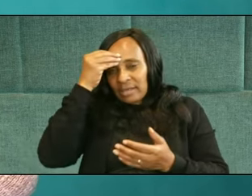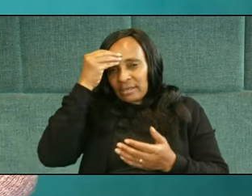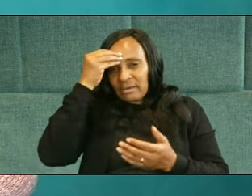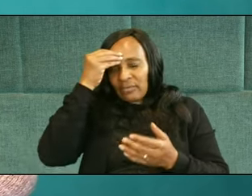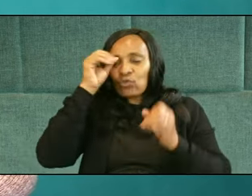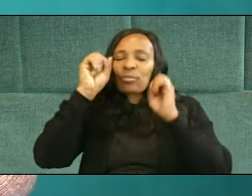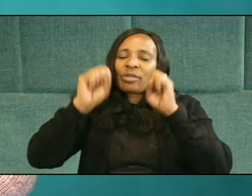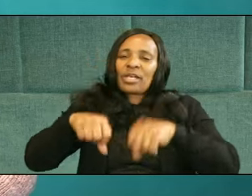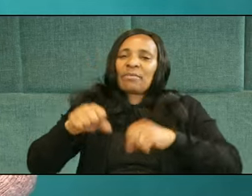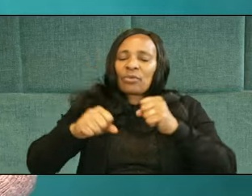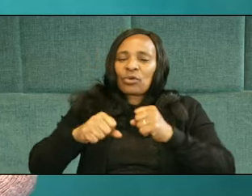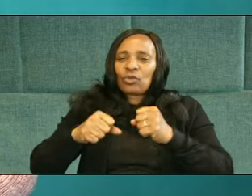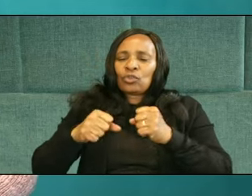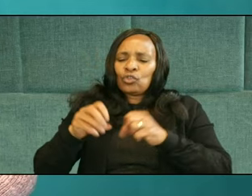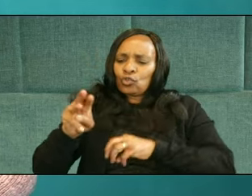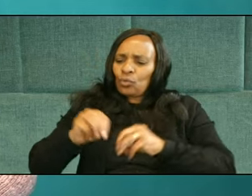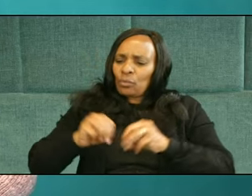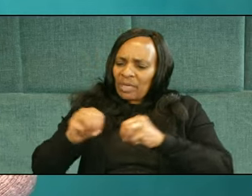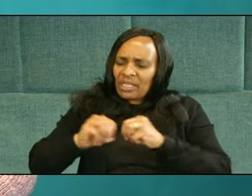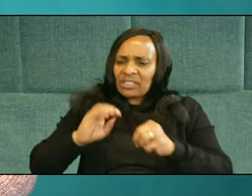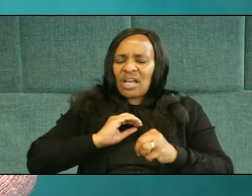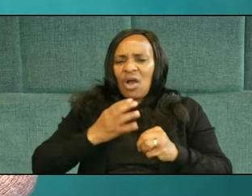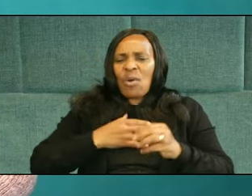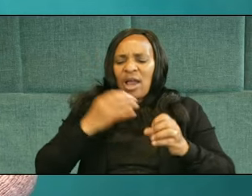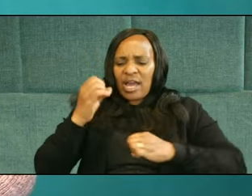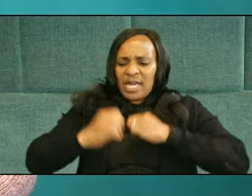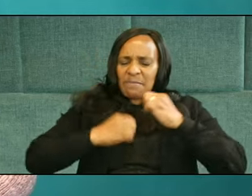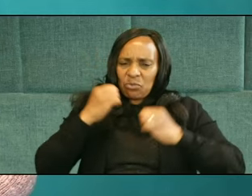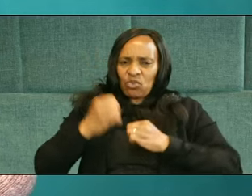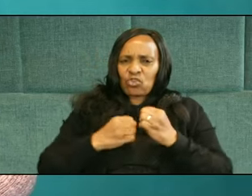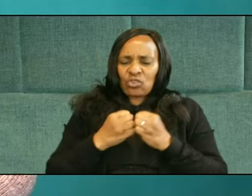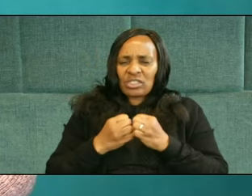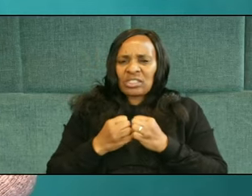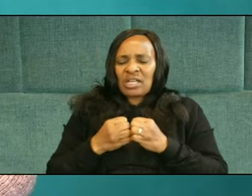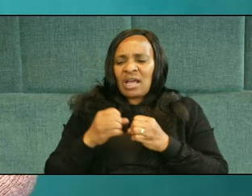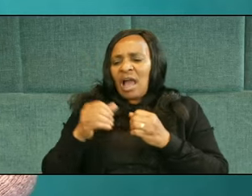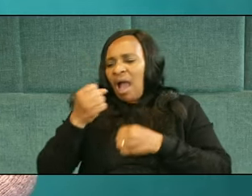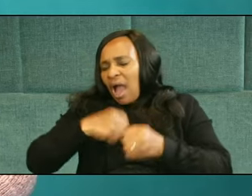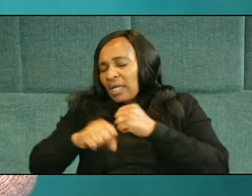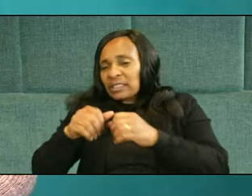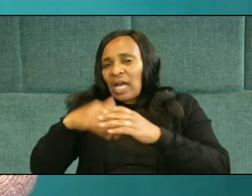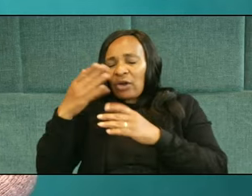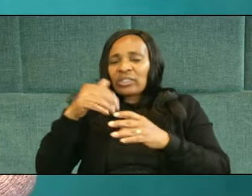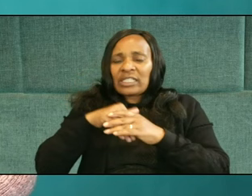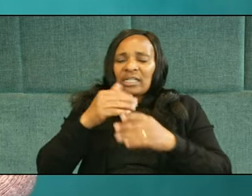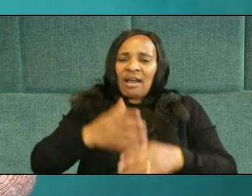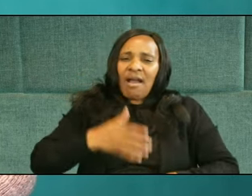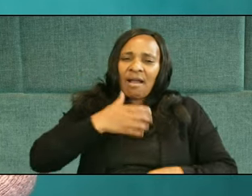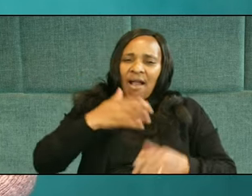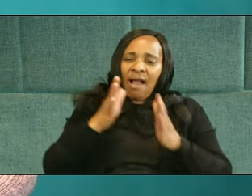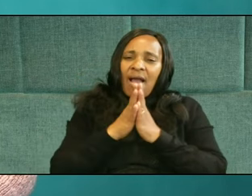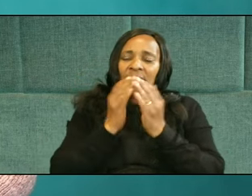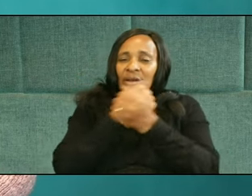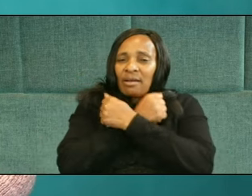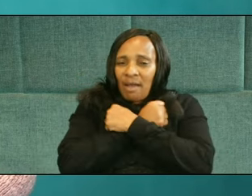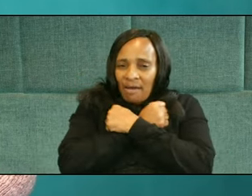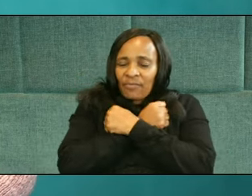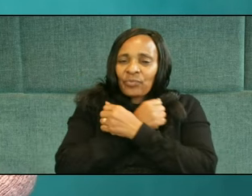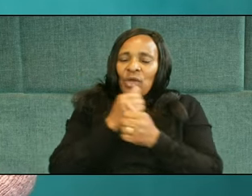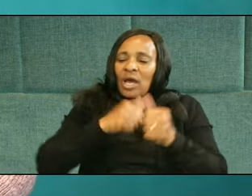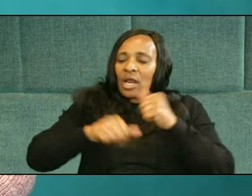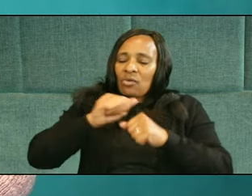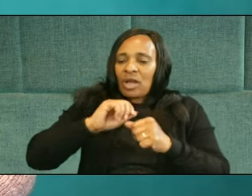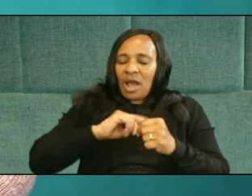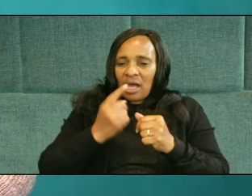to be able to manage our emotions, not to act out in anger, but in love to everyone around us, even our